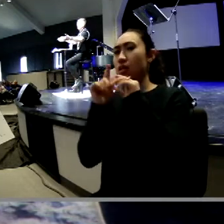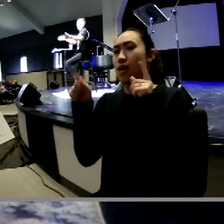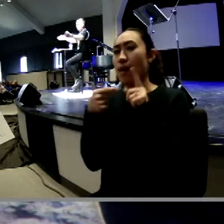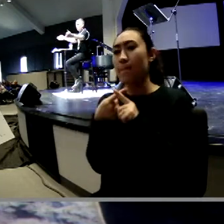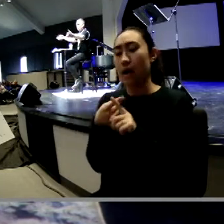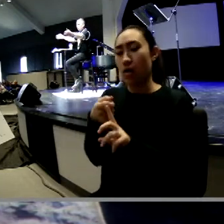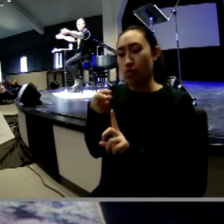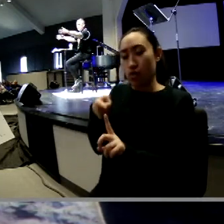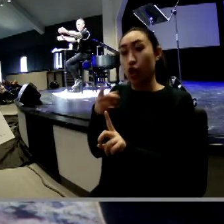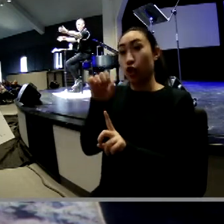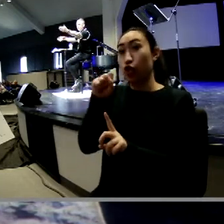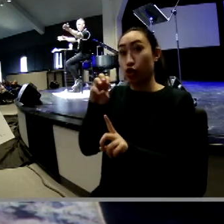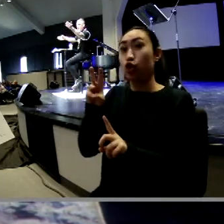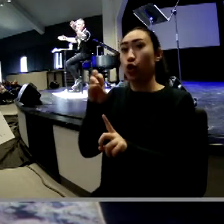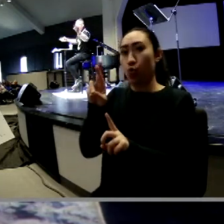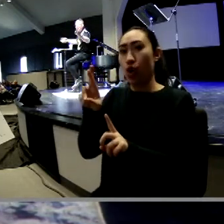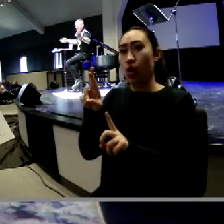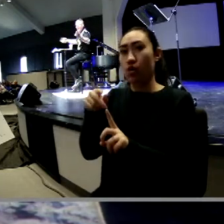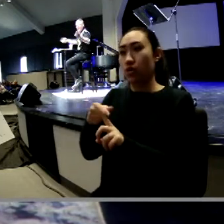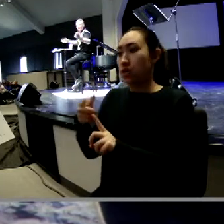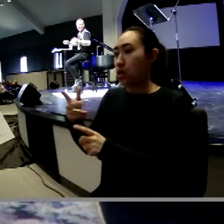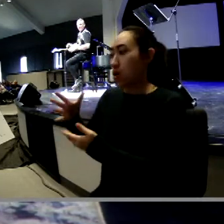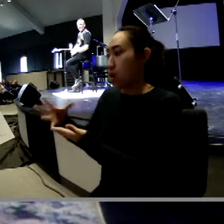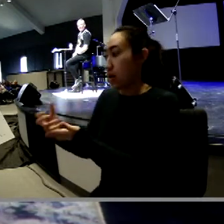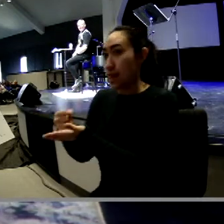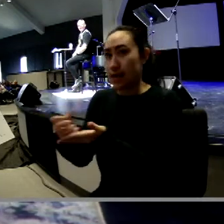before the Lord with me or anybody else here.